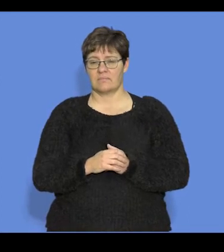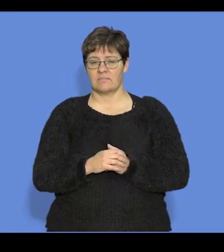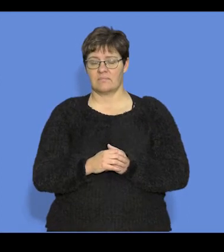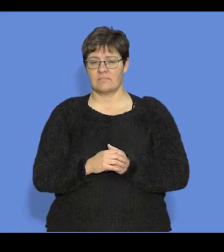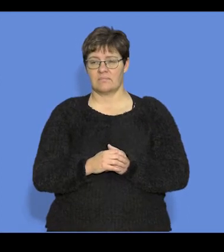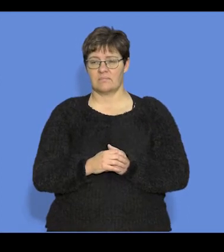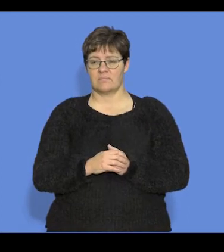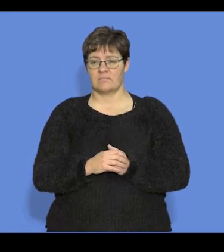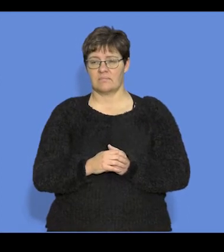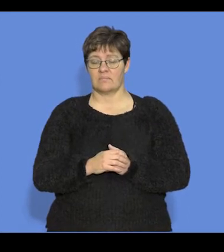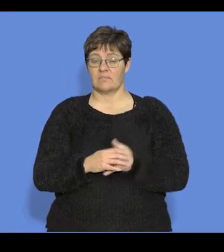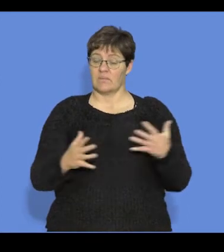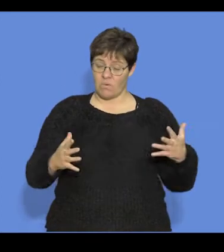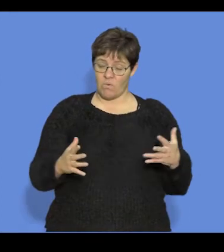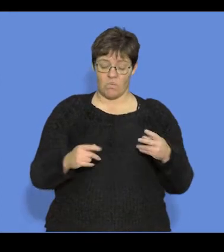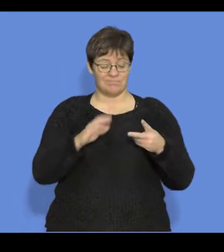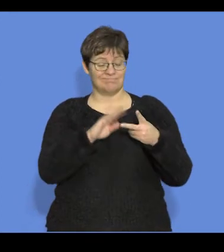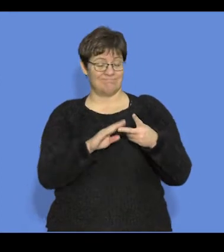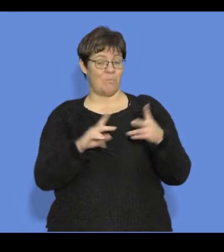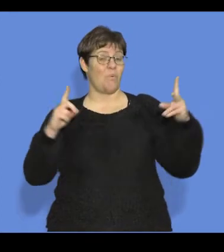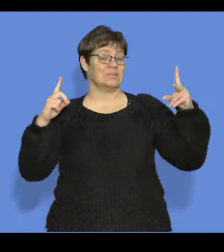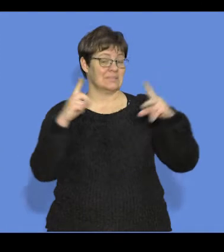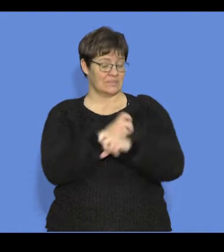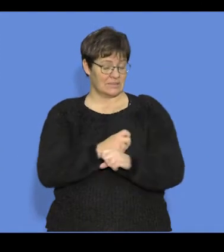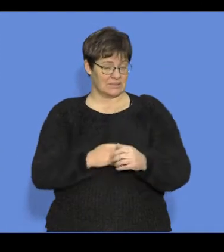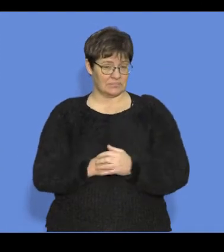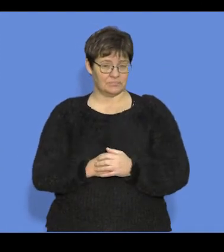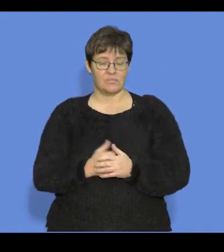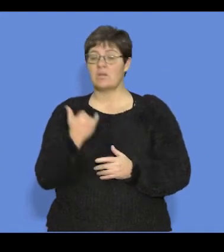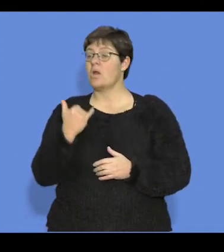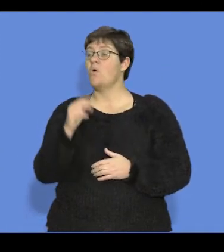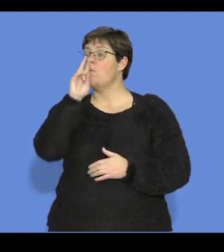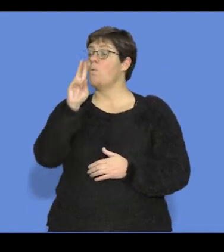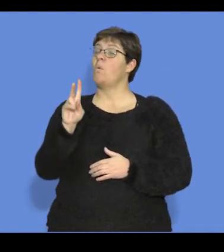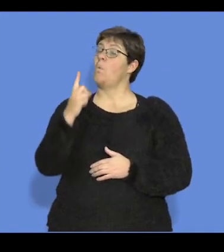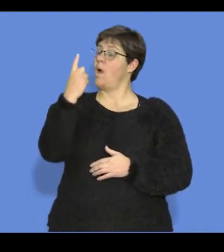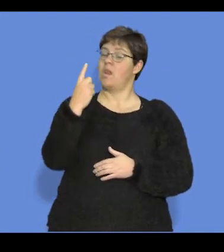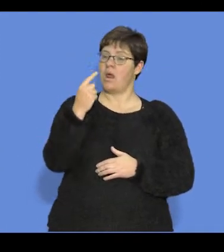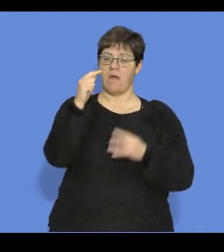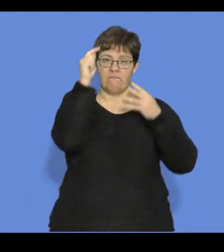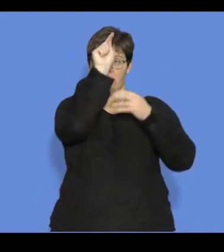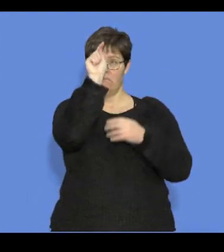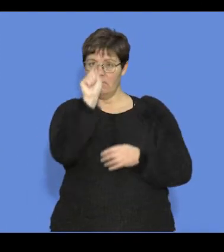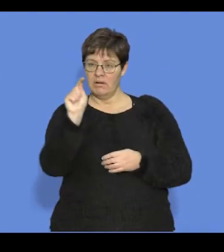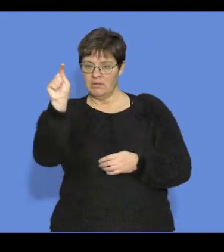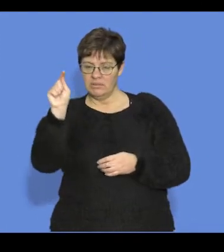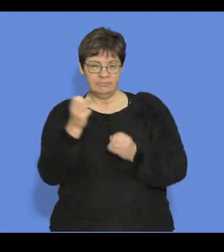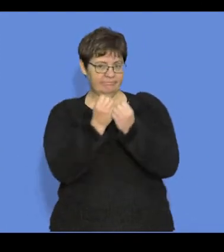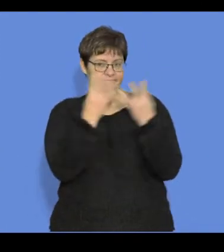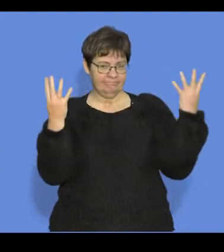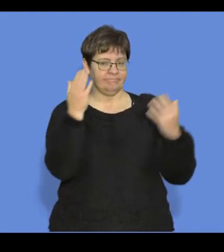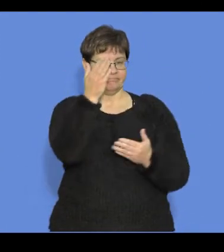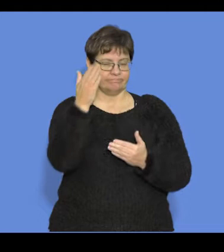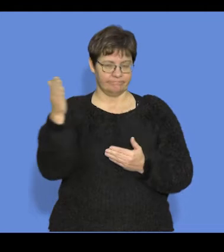Then things get a little bit more complicated because instead of just one thing, you are now given